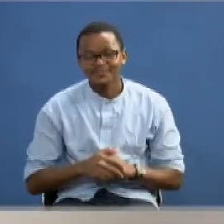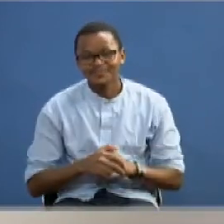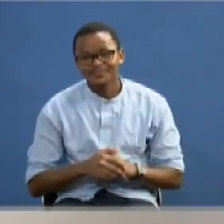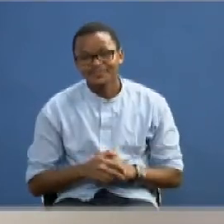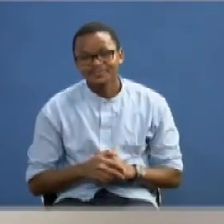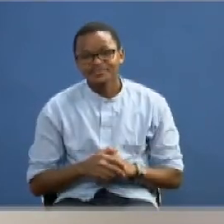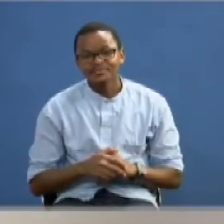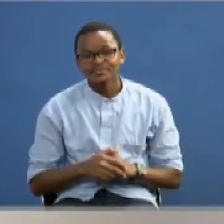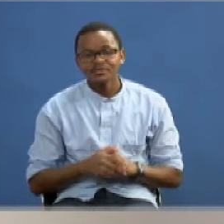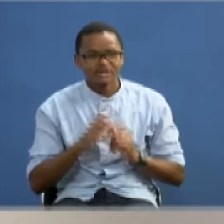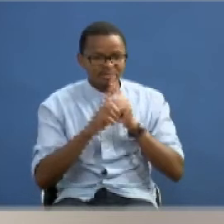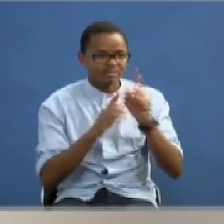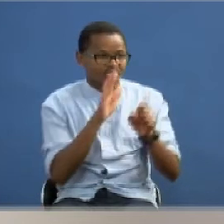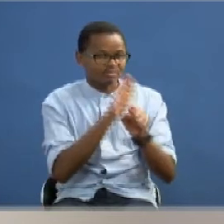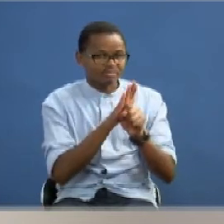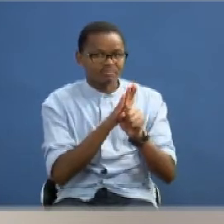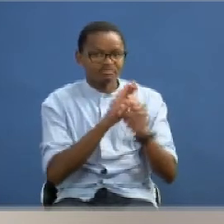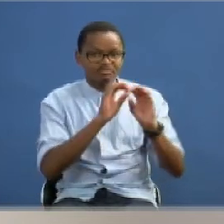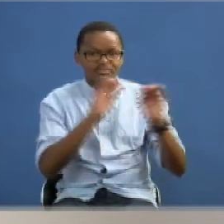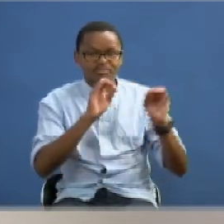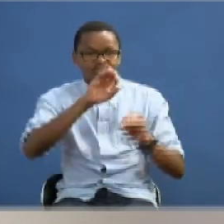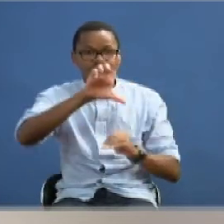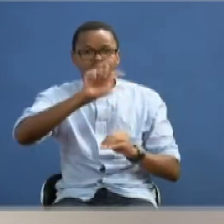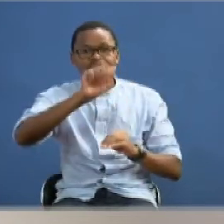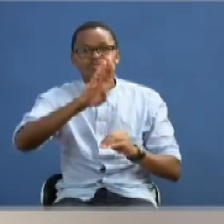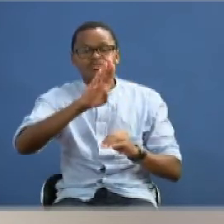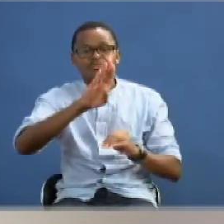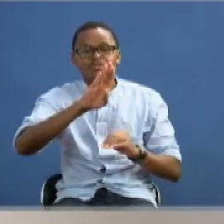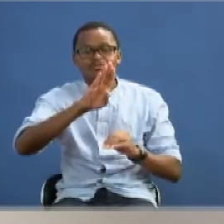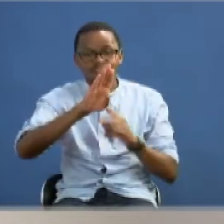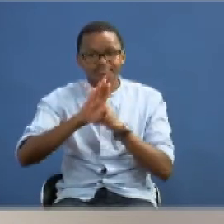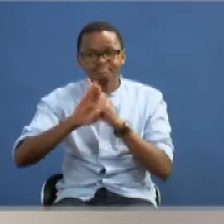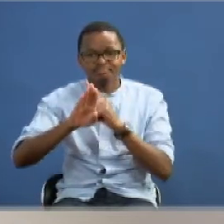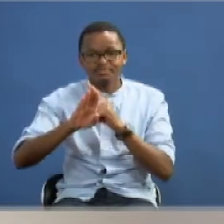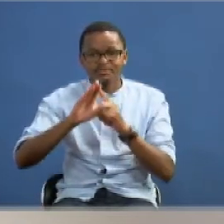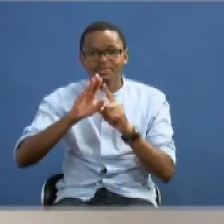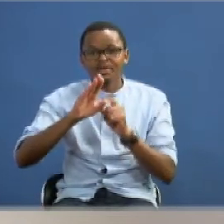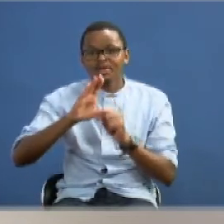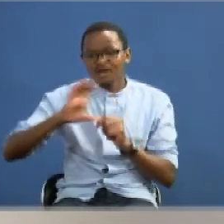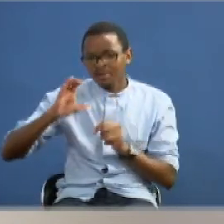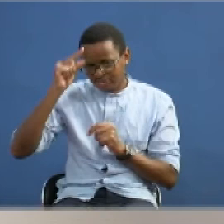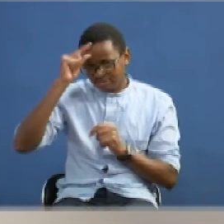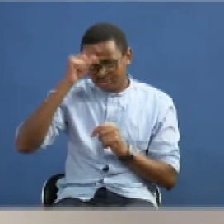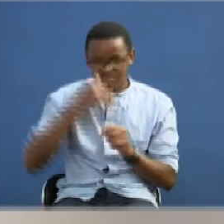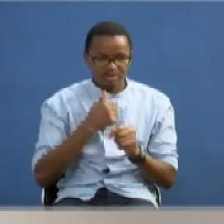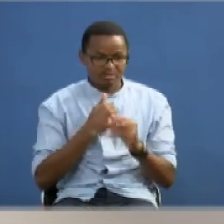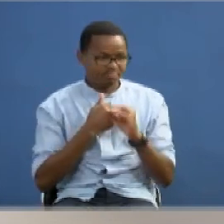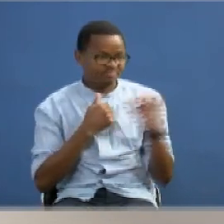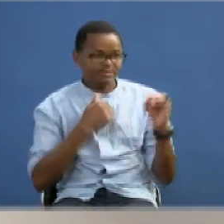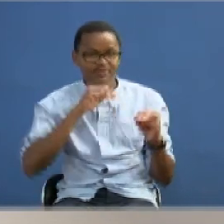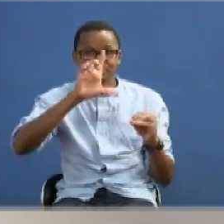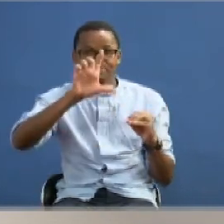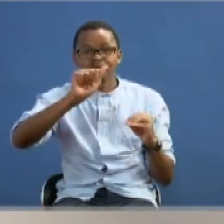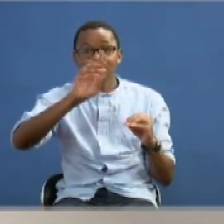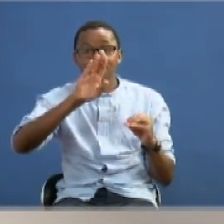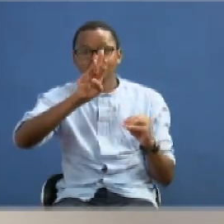I would not talk much because I don't work in the laboratory in terms of as county governments, because we don't have a laboratory in